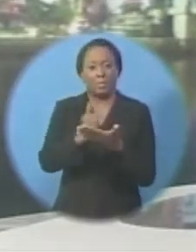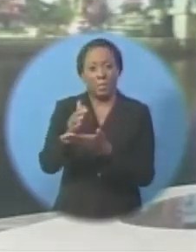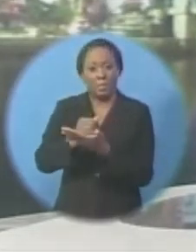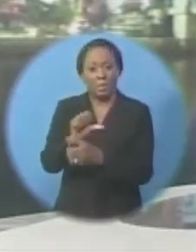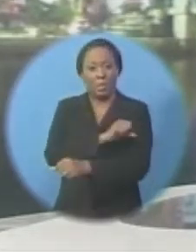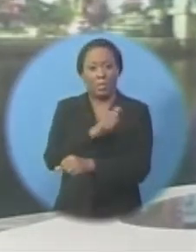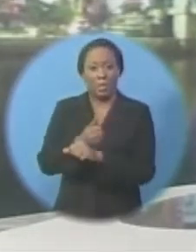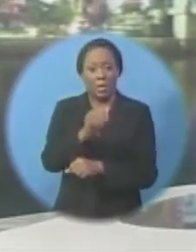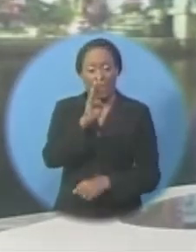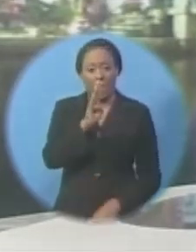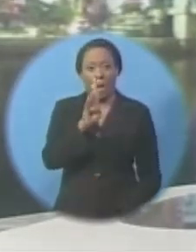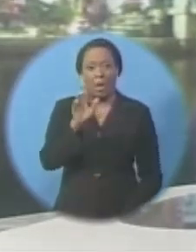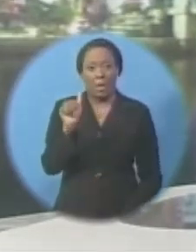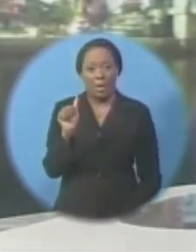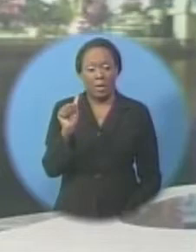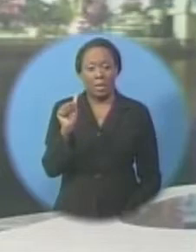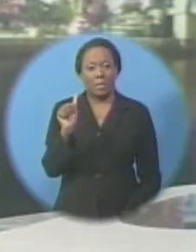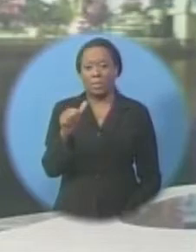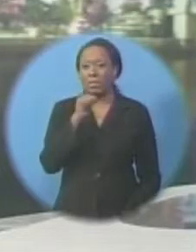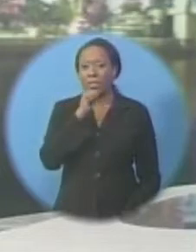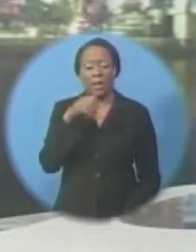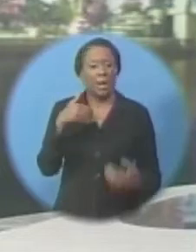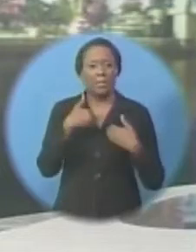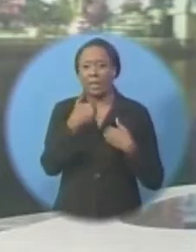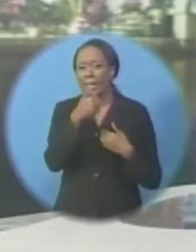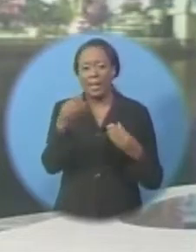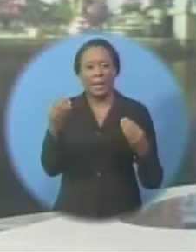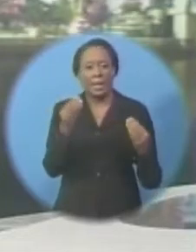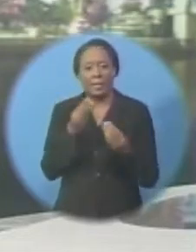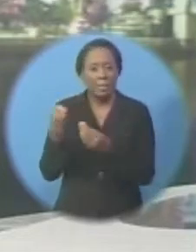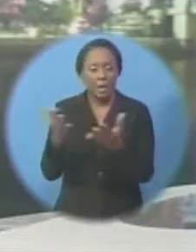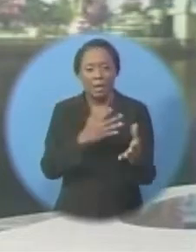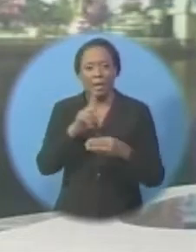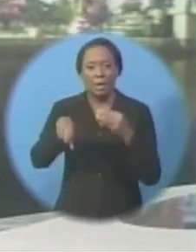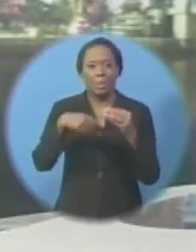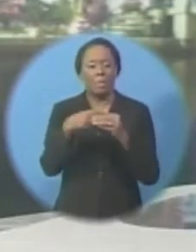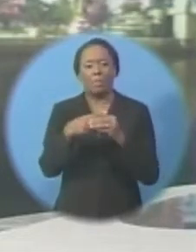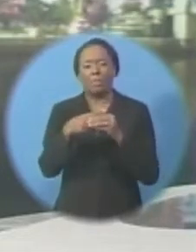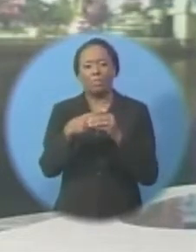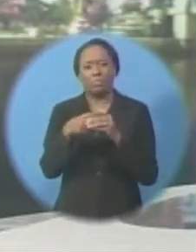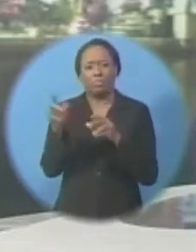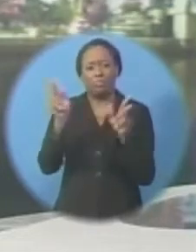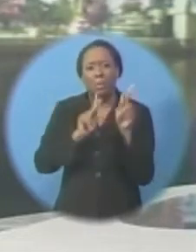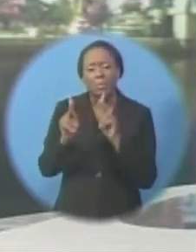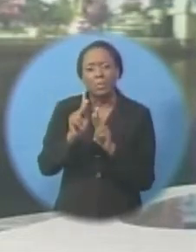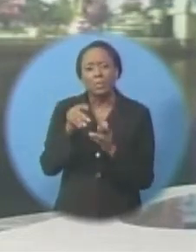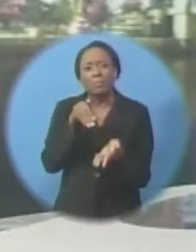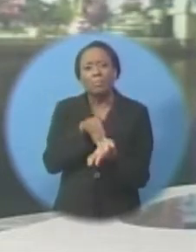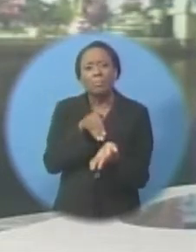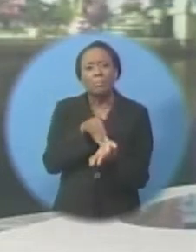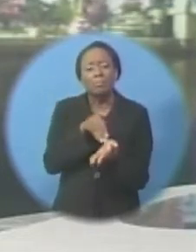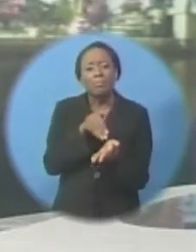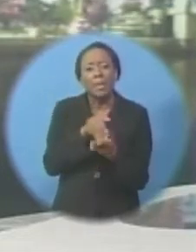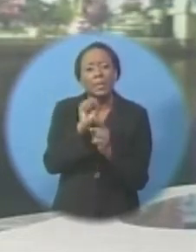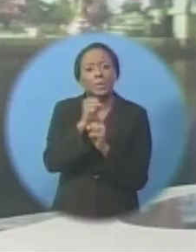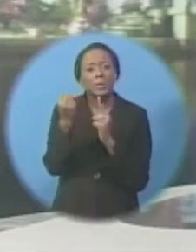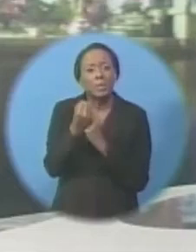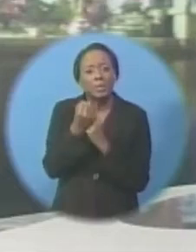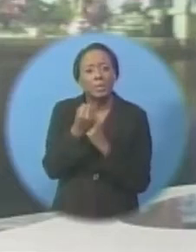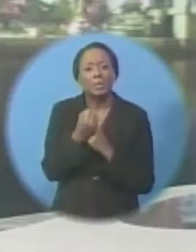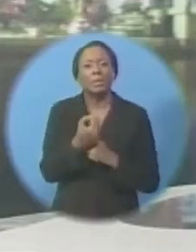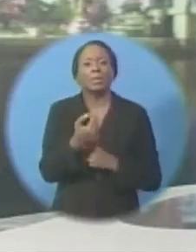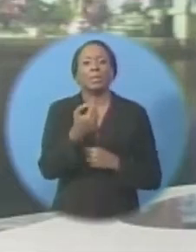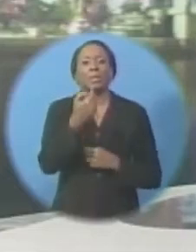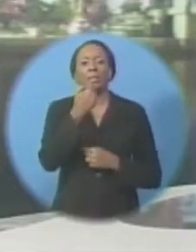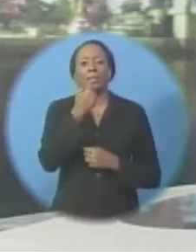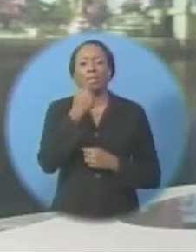have data on Barbadians' medical conditions. This is in response to a story published in a section of the media where Barbados Labour Party St.